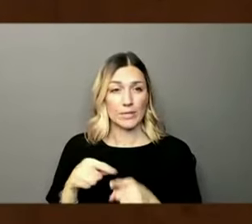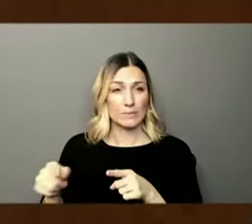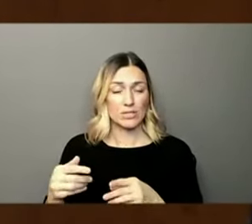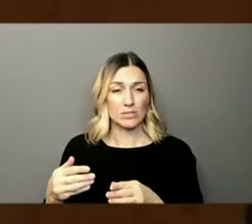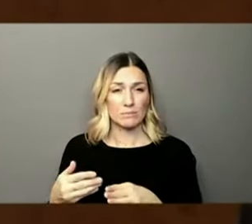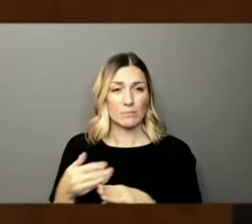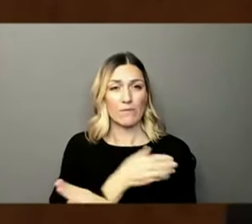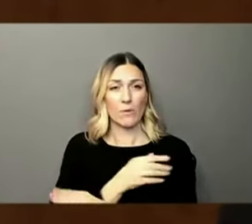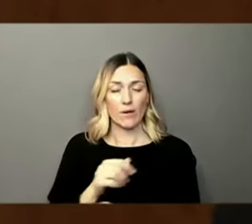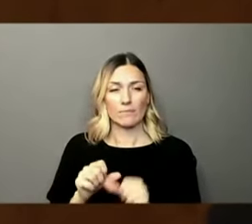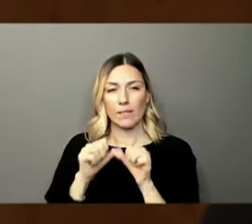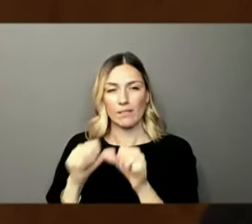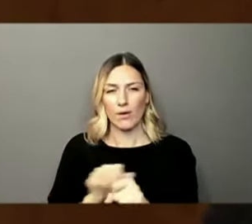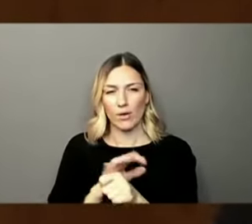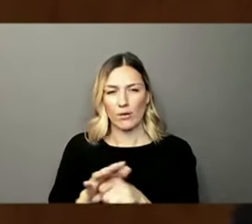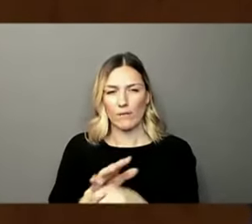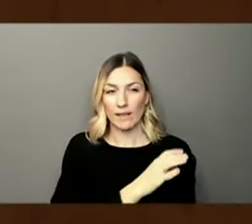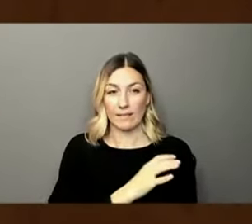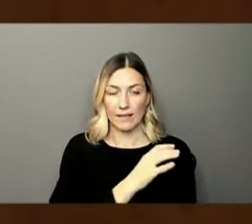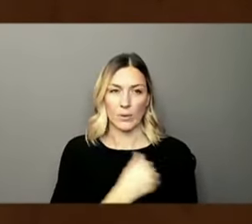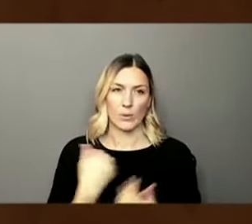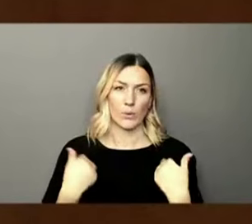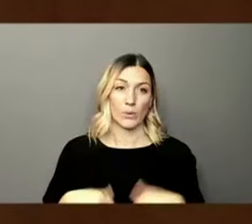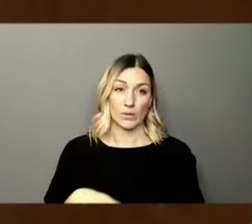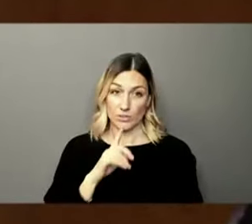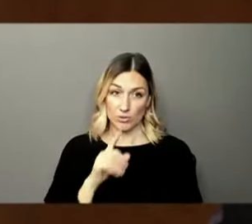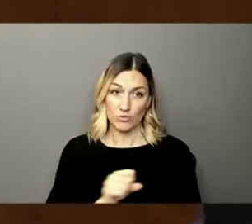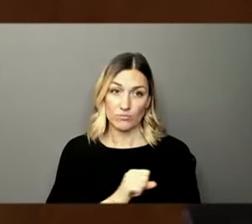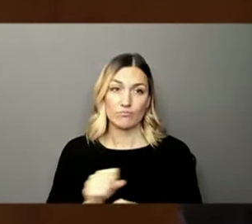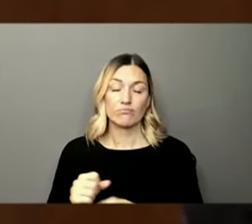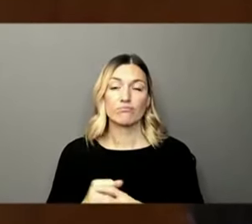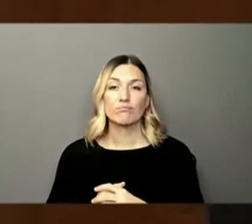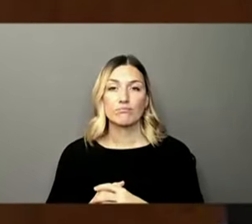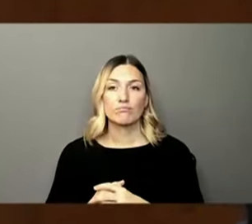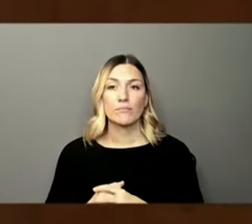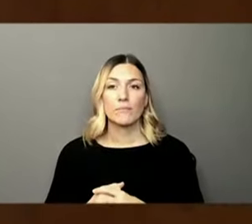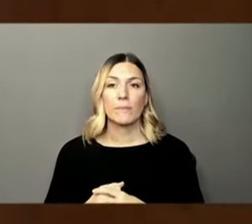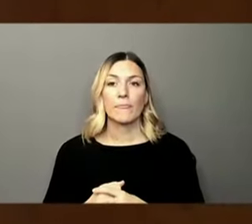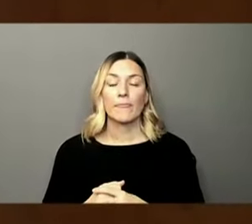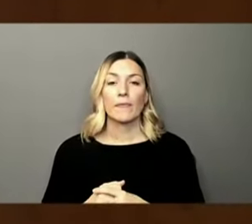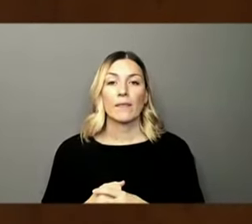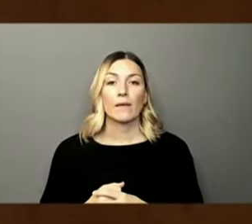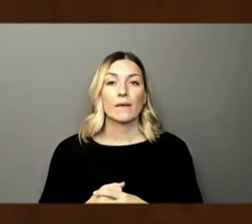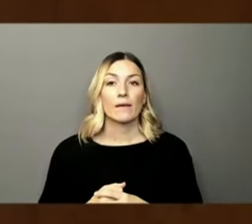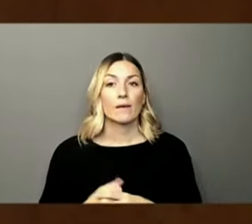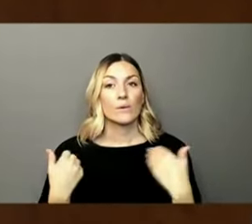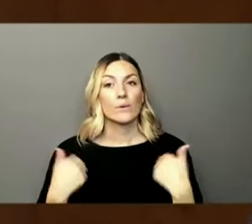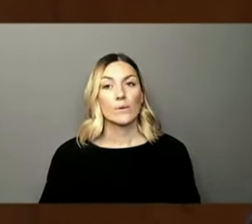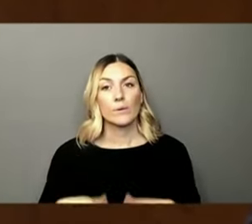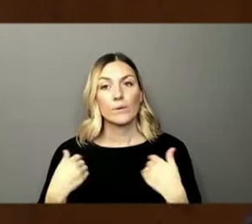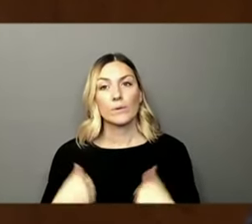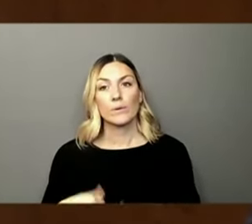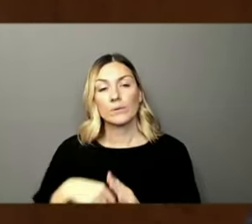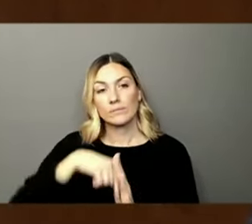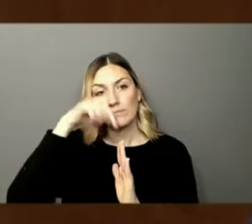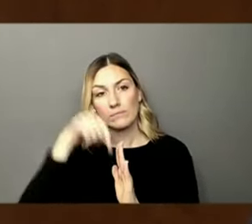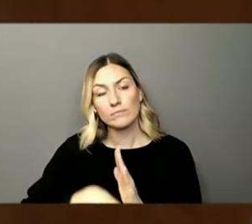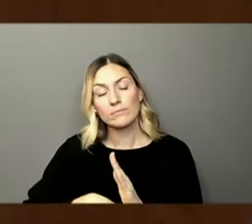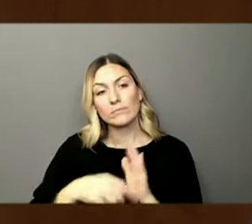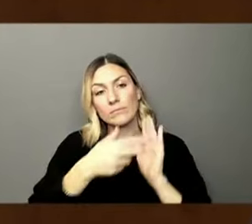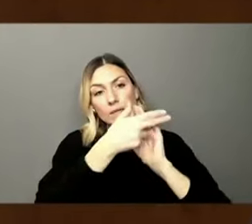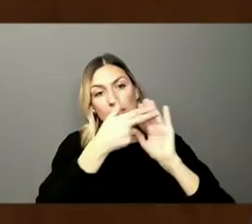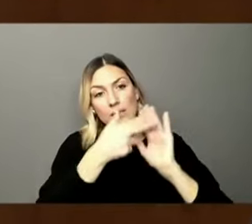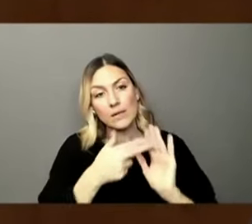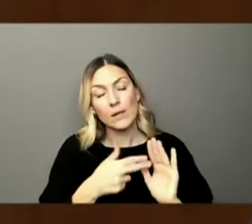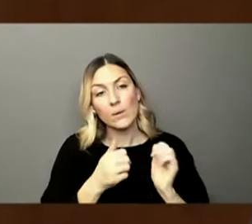long COVID clinic. Yeah, that's absolutely true. And so there these extensive diagnostic workups that come with this as